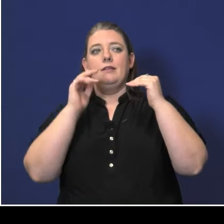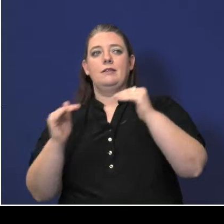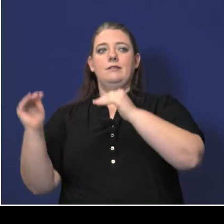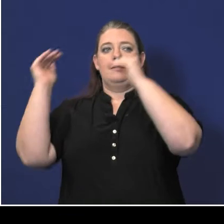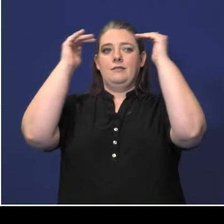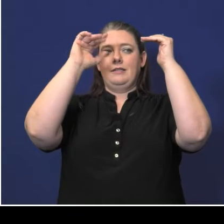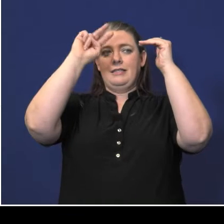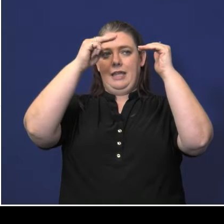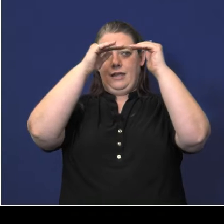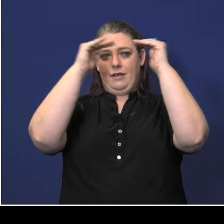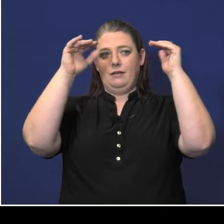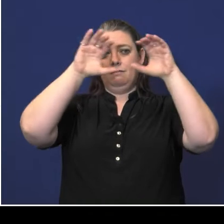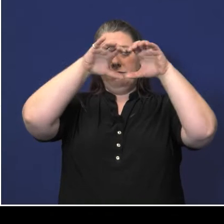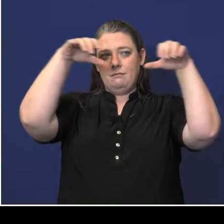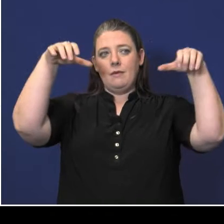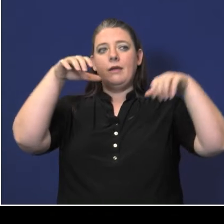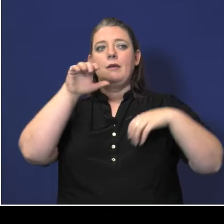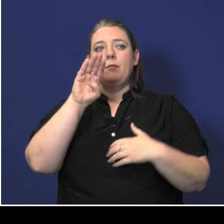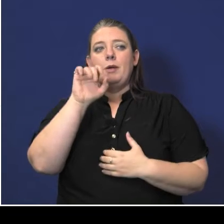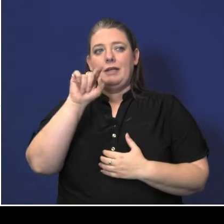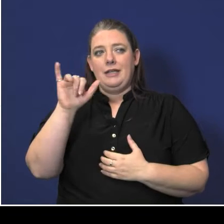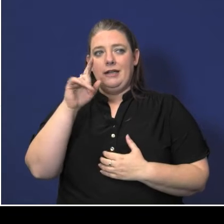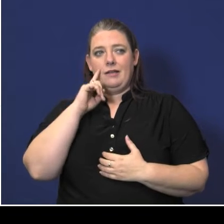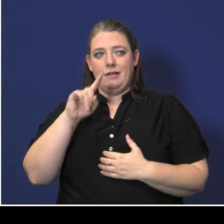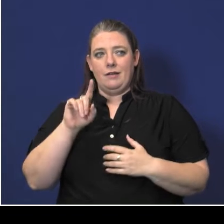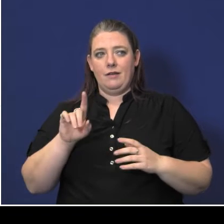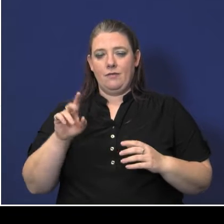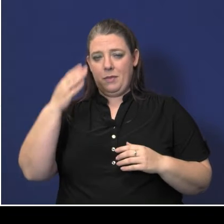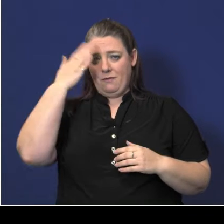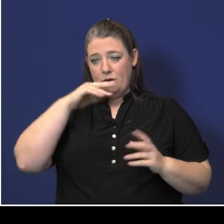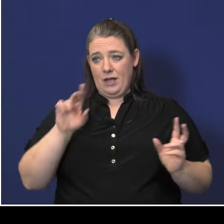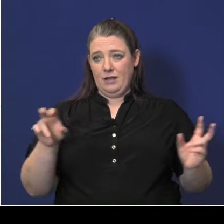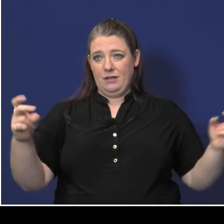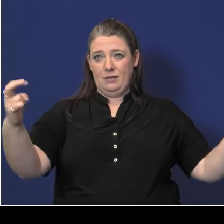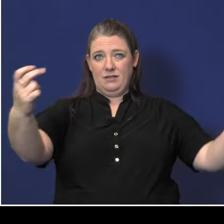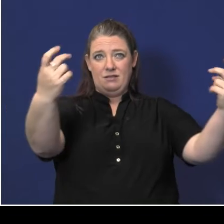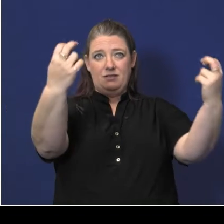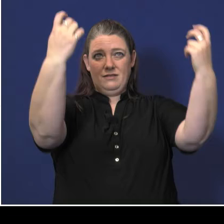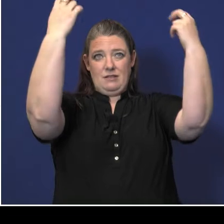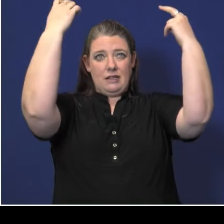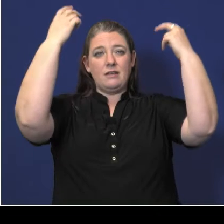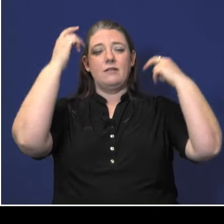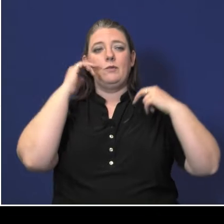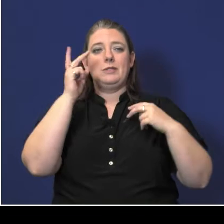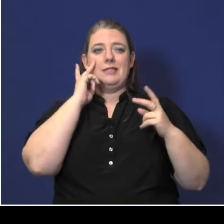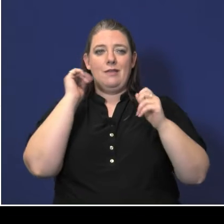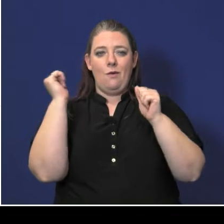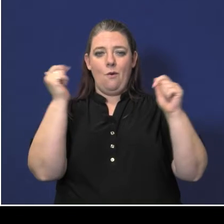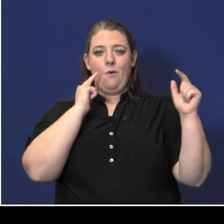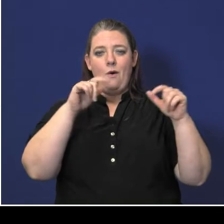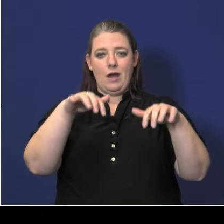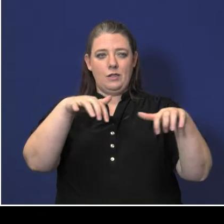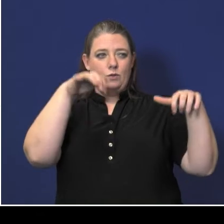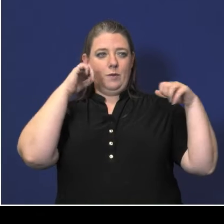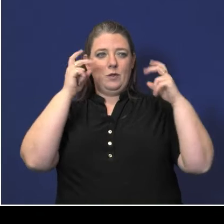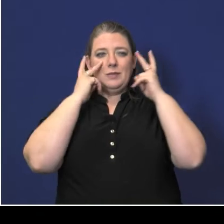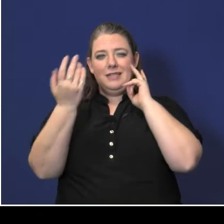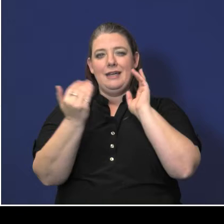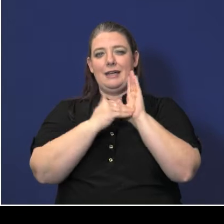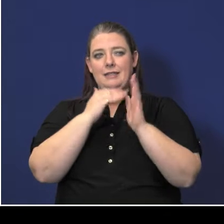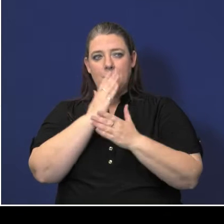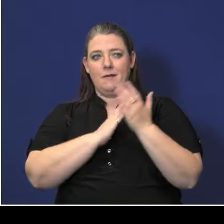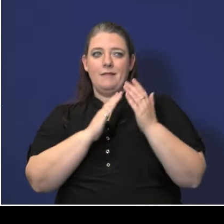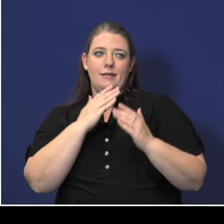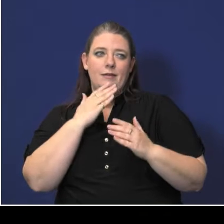case, we actually are coming in from the front of the balcony, and at this level, you'll get to see all the auditorium and the seating, and again, you'll see it in some of the renderings coming